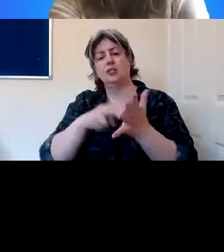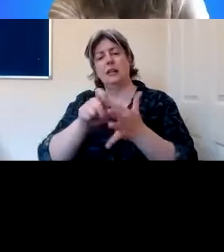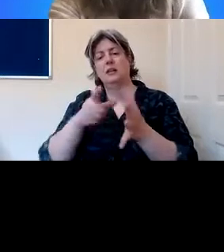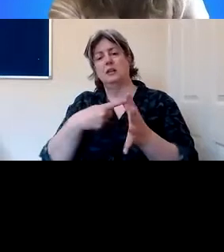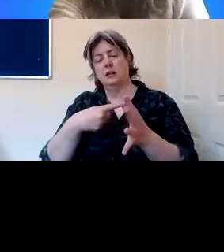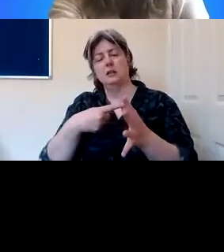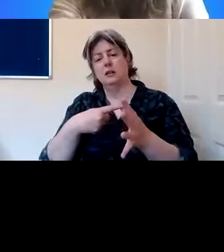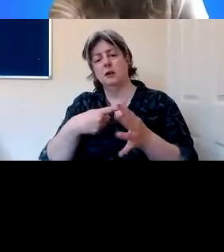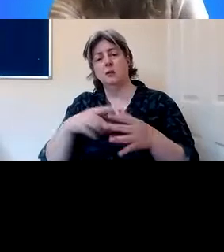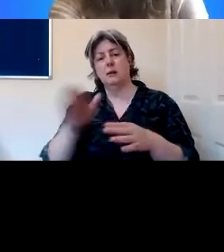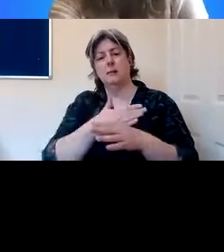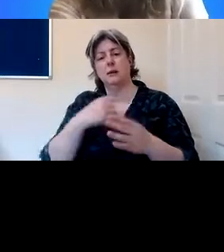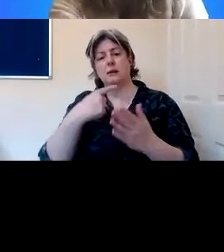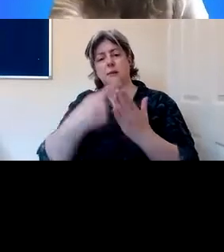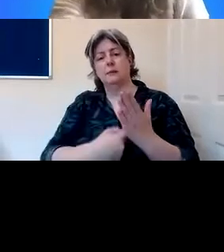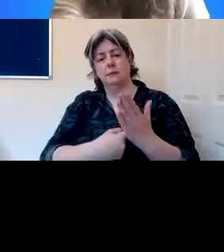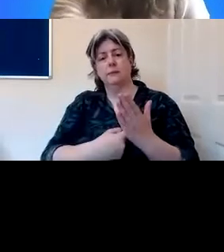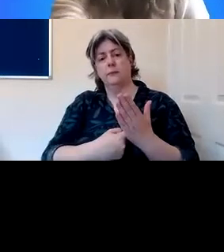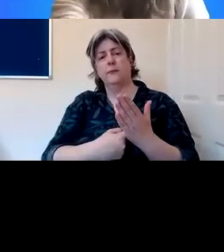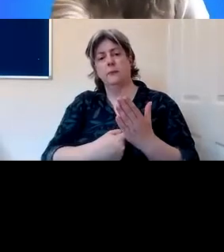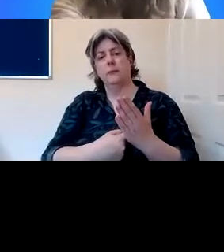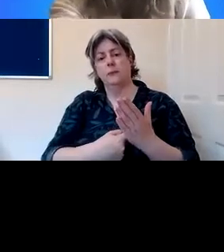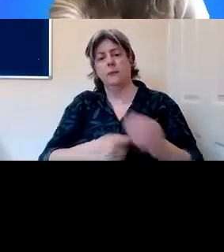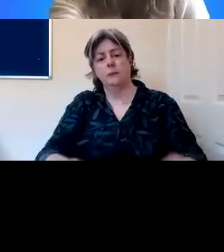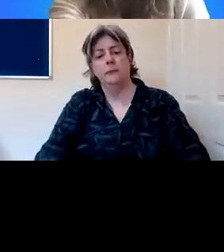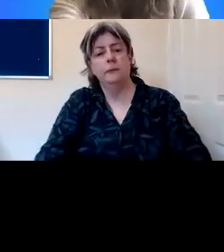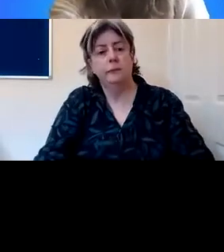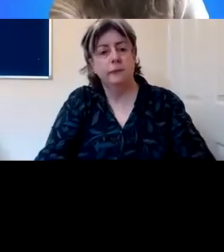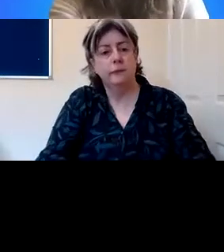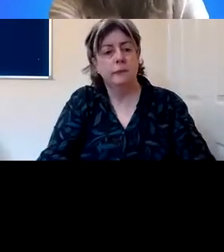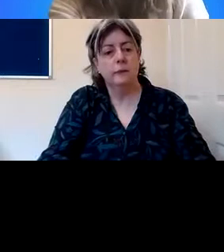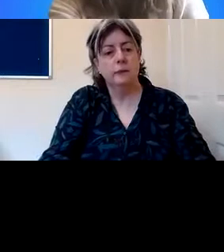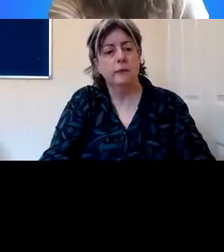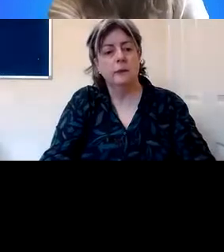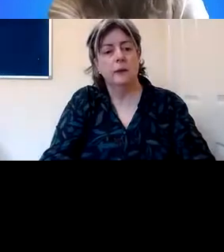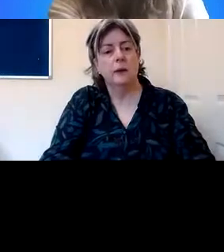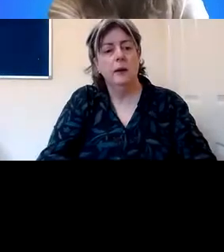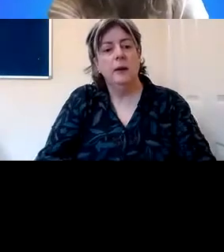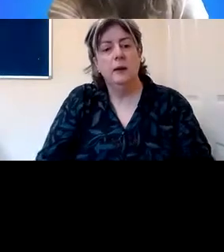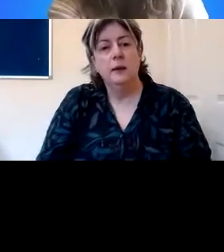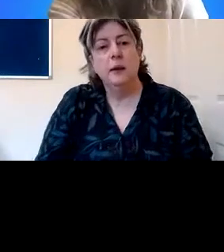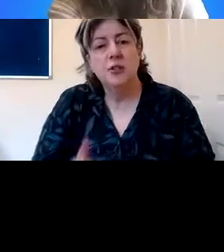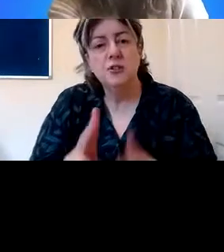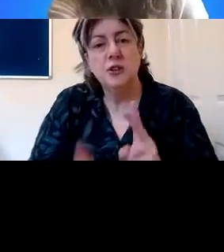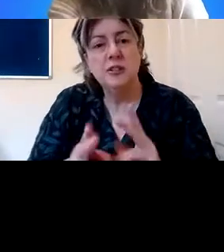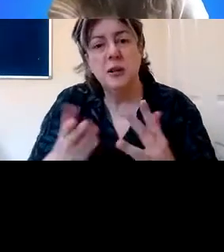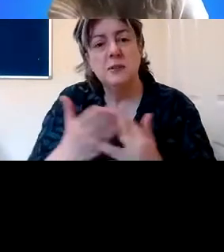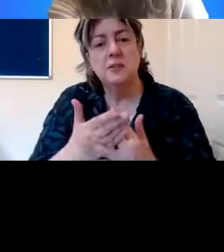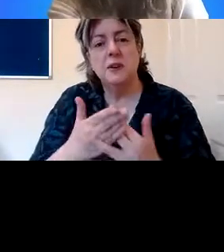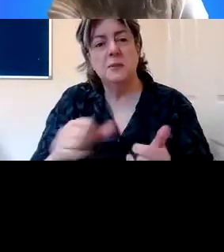create corporate joint committees, possibly the worst name we could have come up with, which come into effect. I'm so